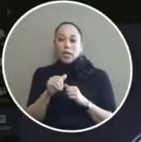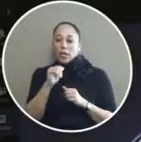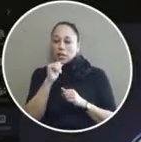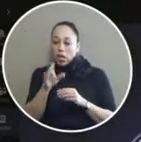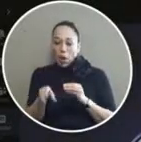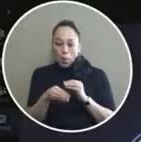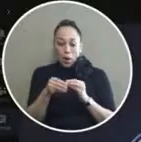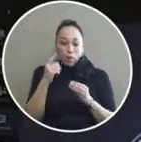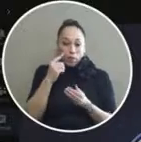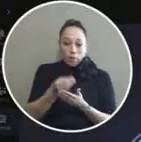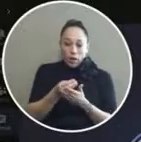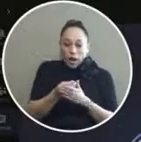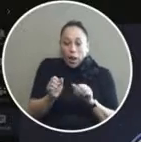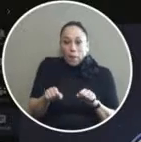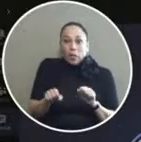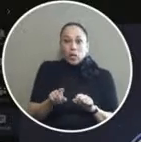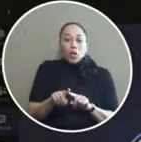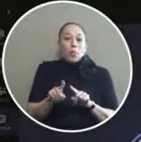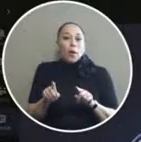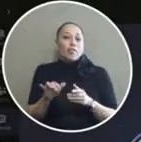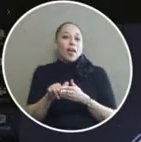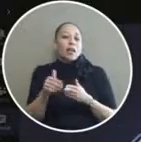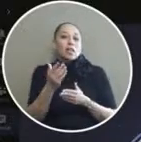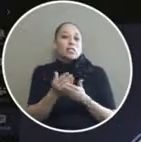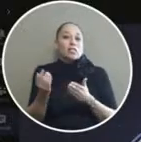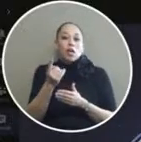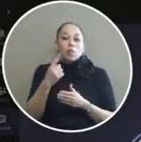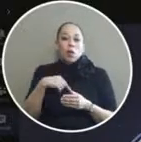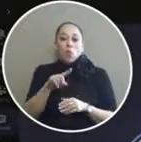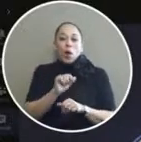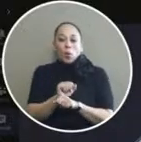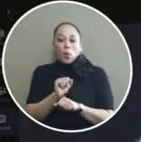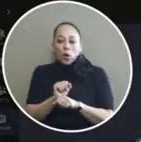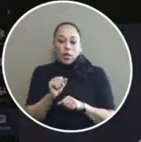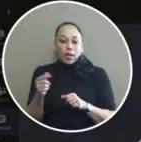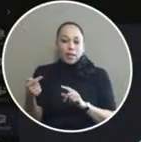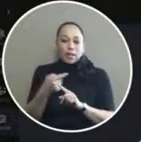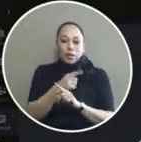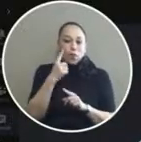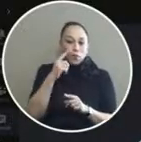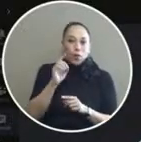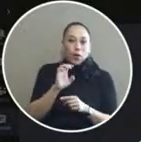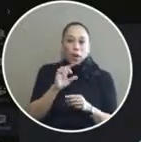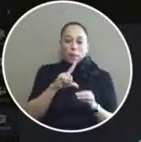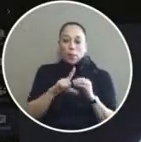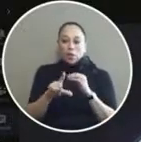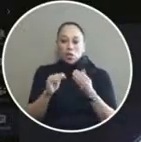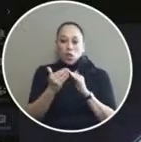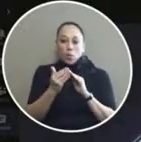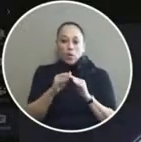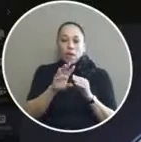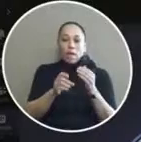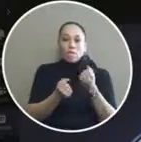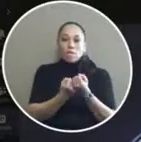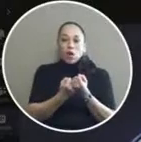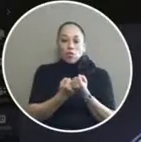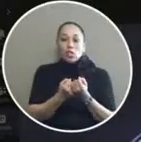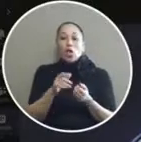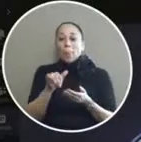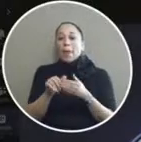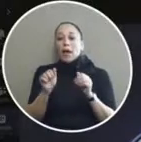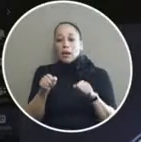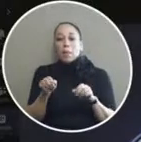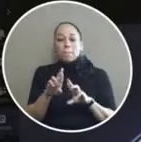of the Notice of Funding Availability. That's something that we're working on directly with the El Paso Community Foundation. And so that could